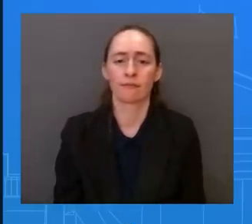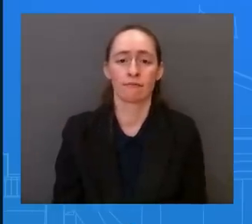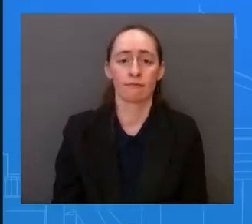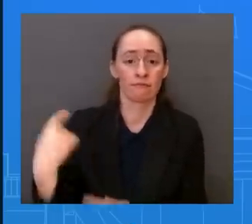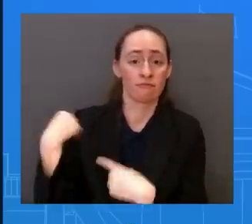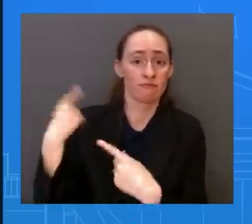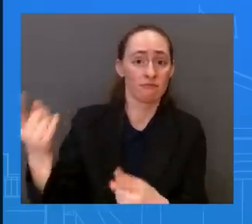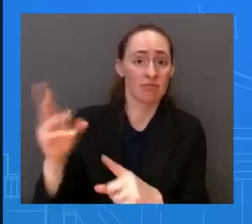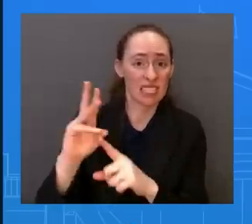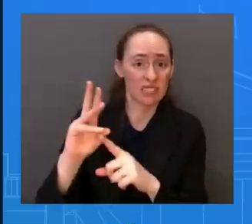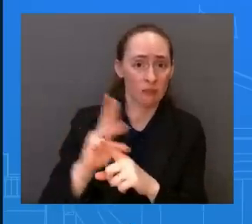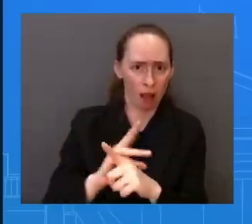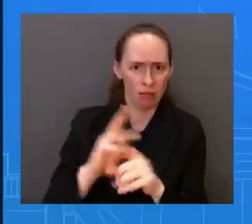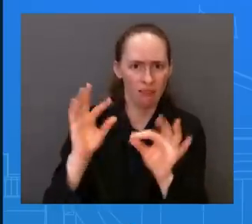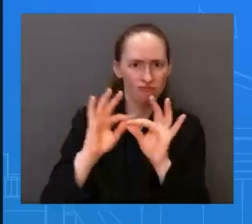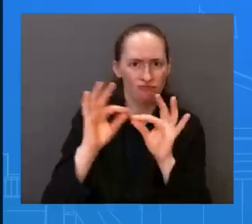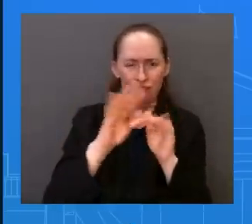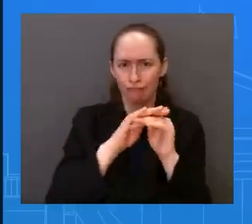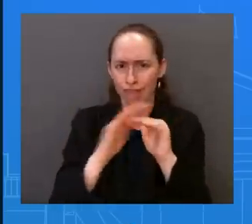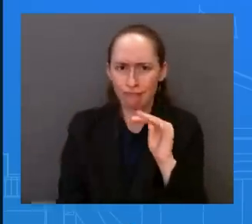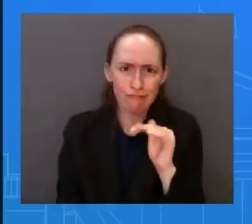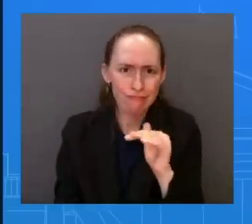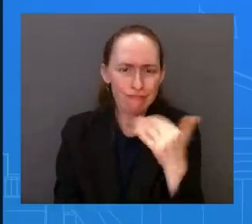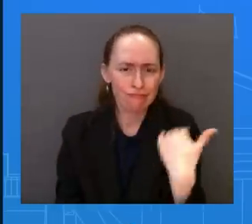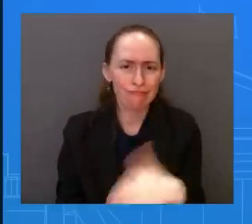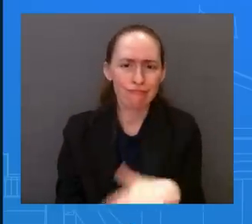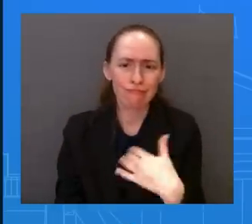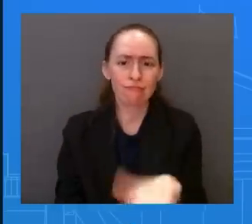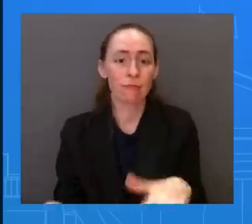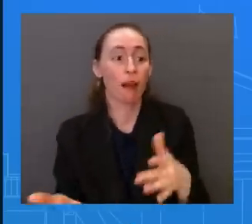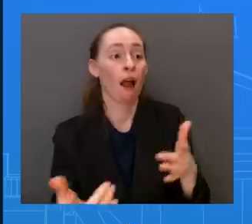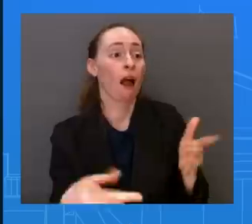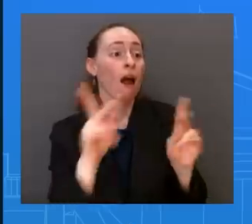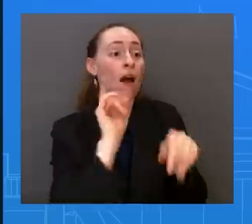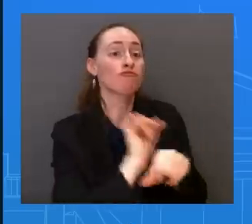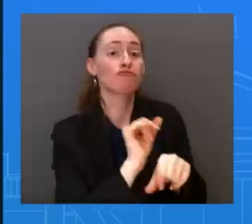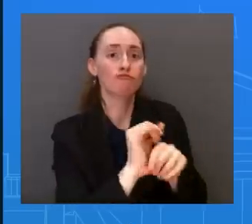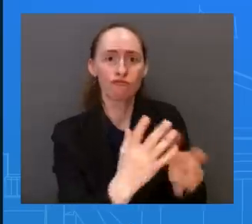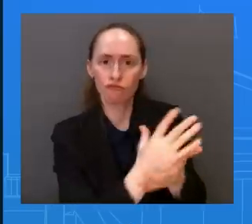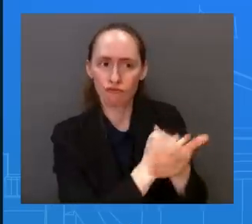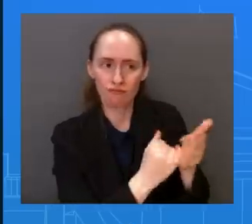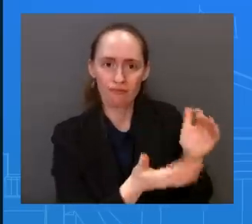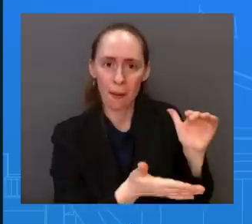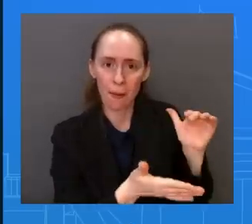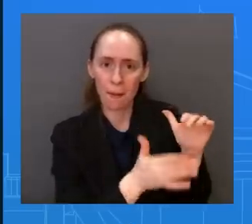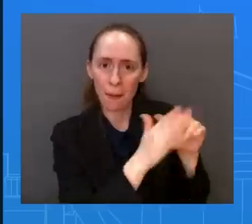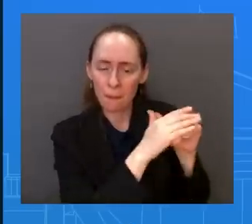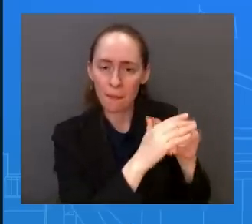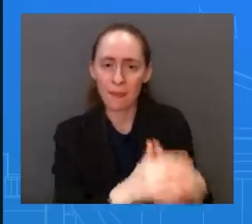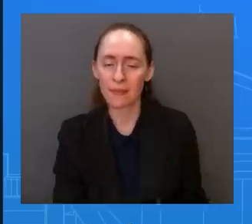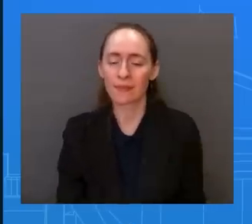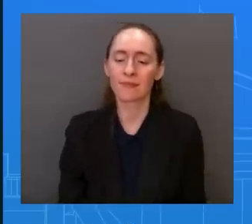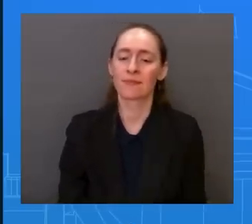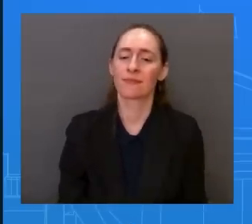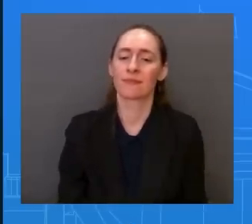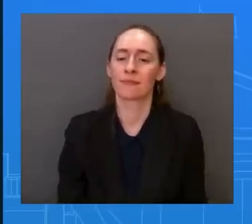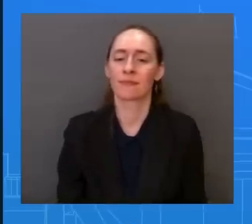wages as a result going up, and the labor market opportunities that that come